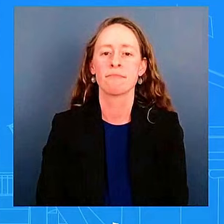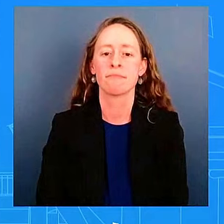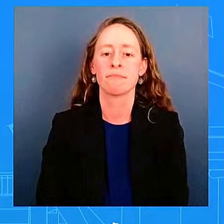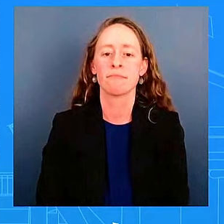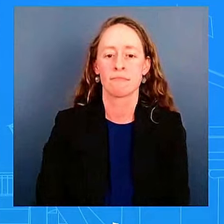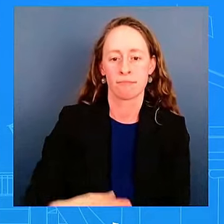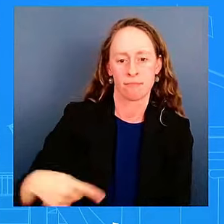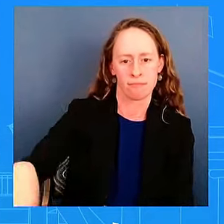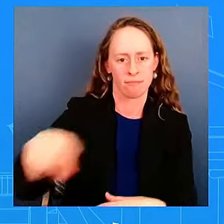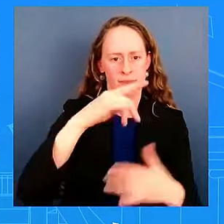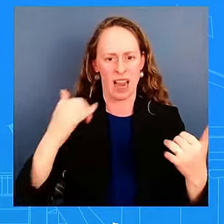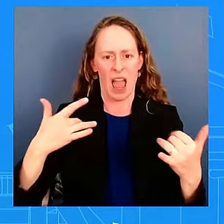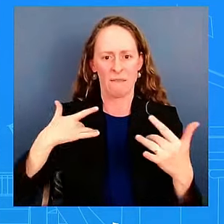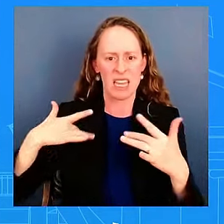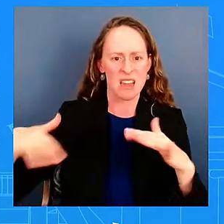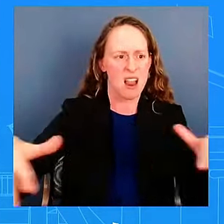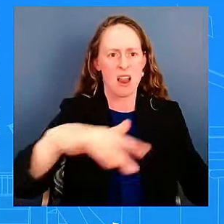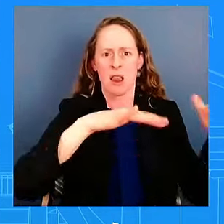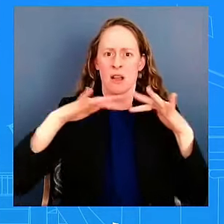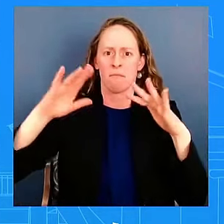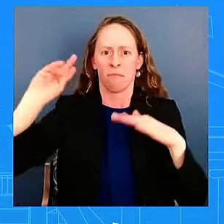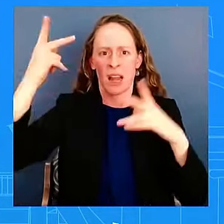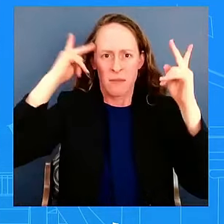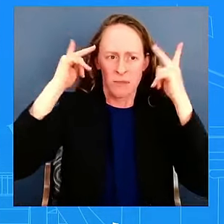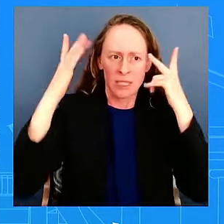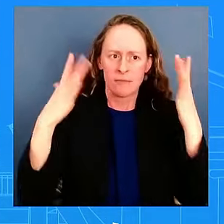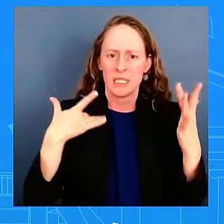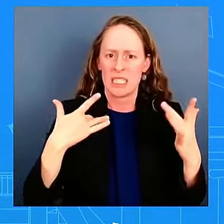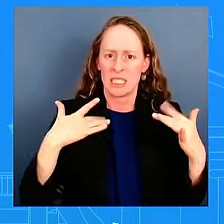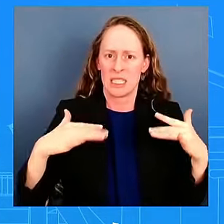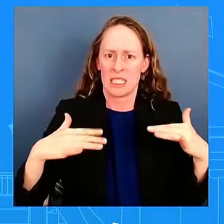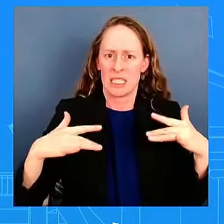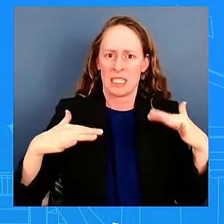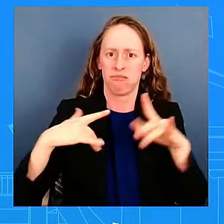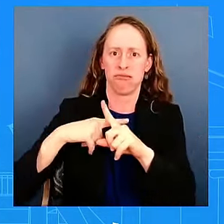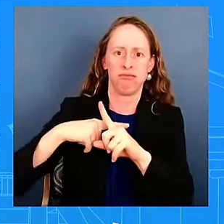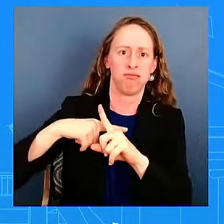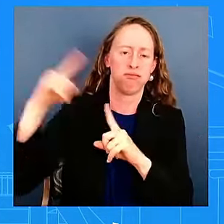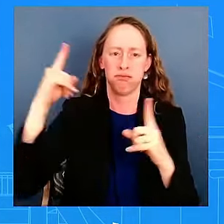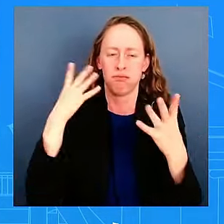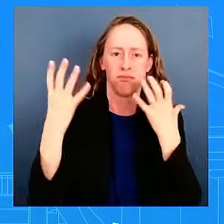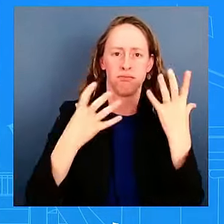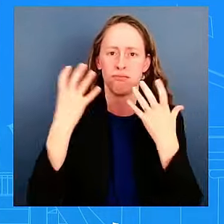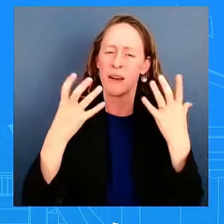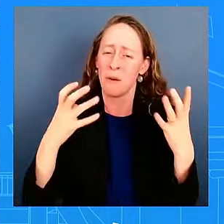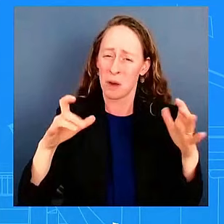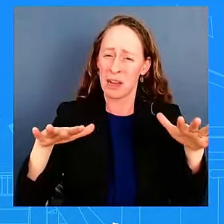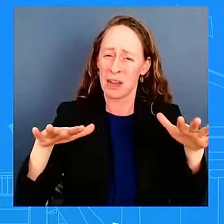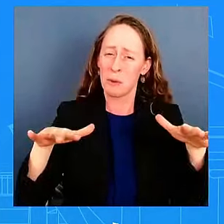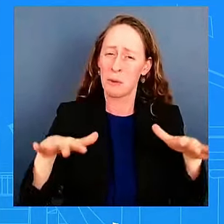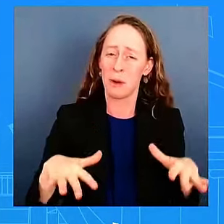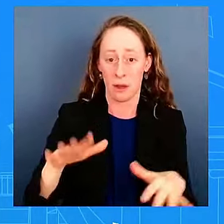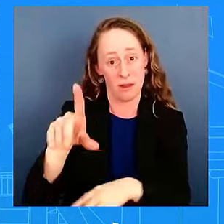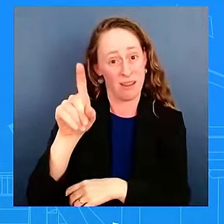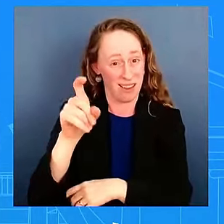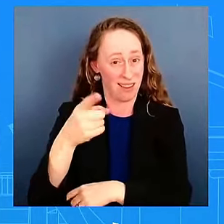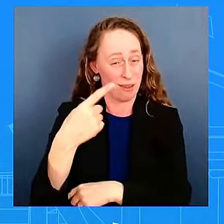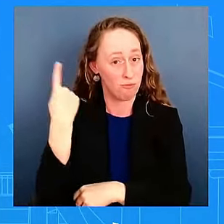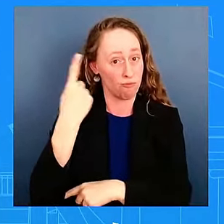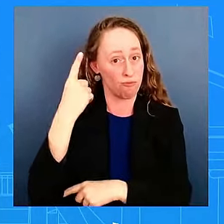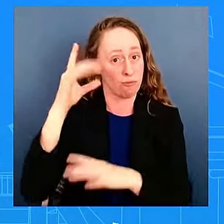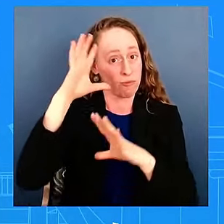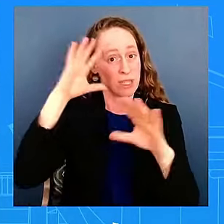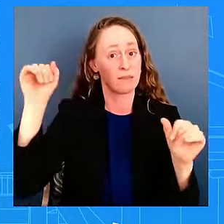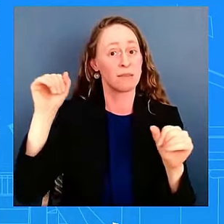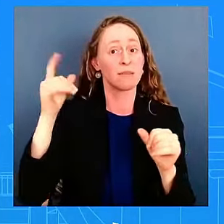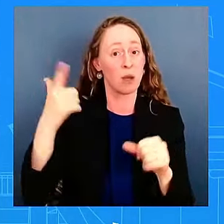regret anything that he has said in the course of this campaign about his Republican rival or anybody else in the political space? Does he plan to adjust his